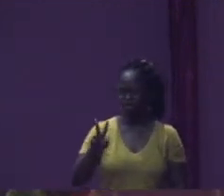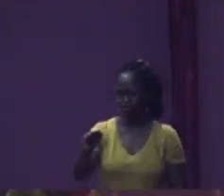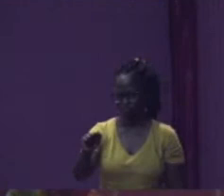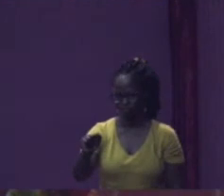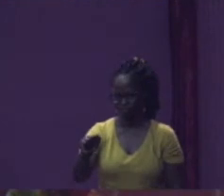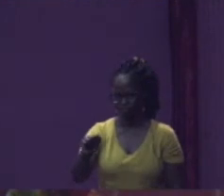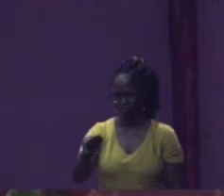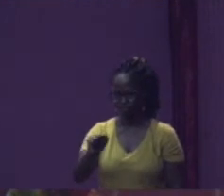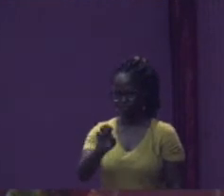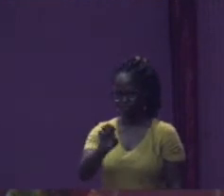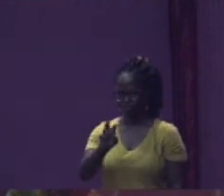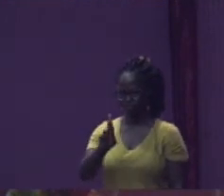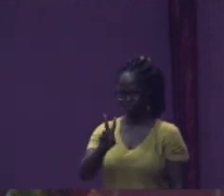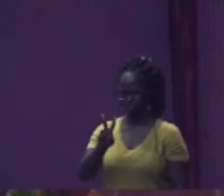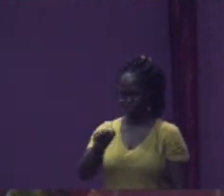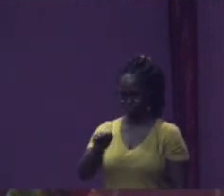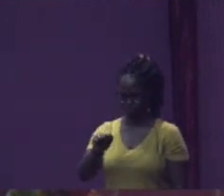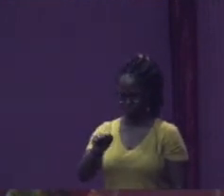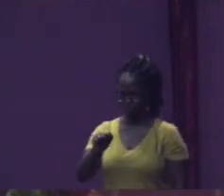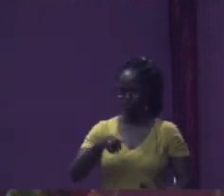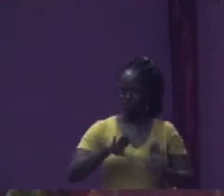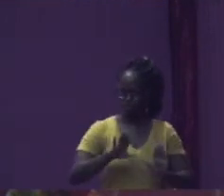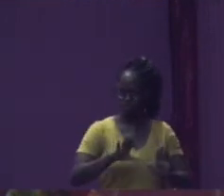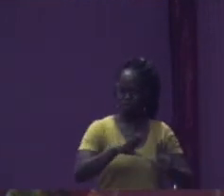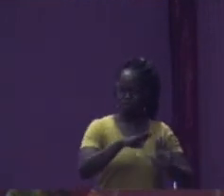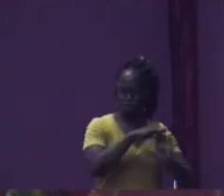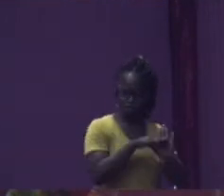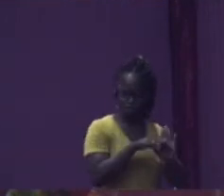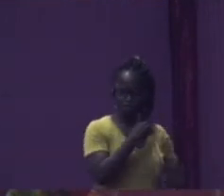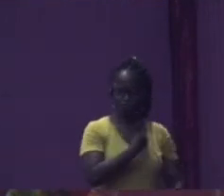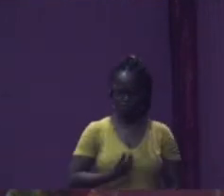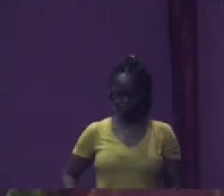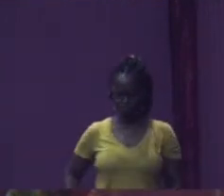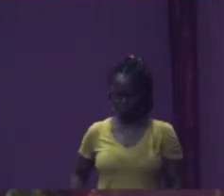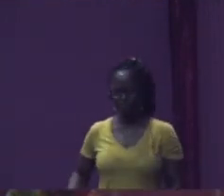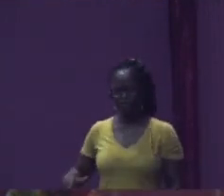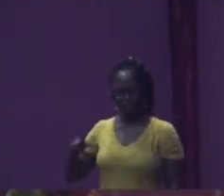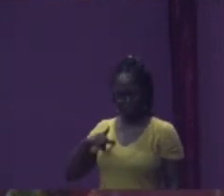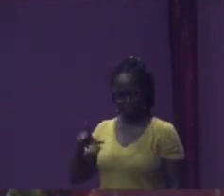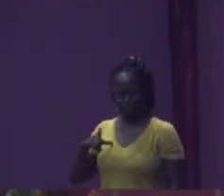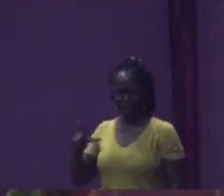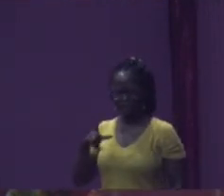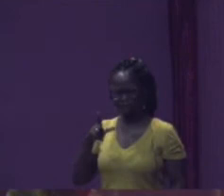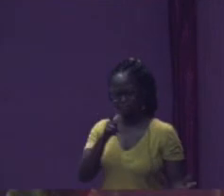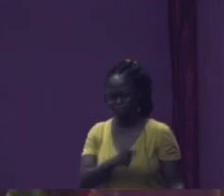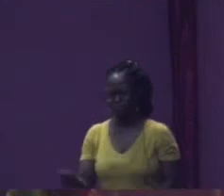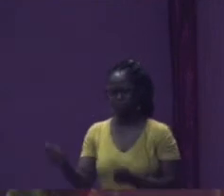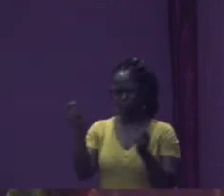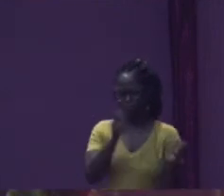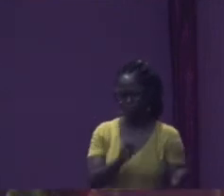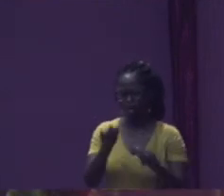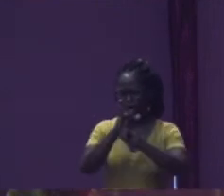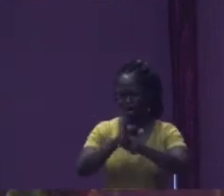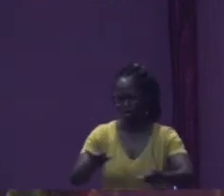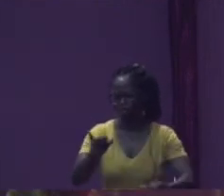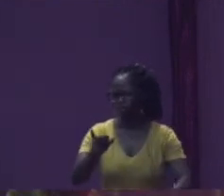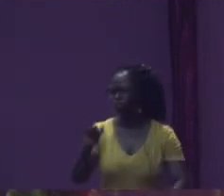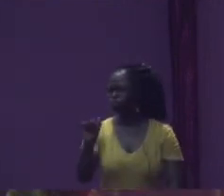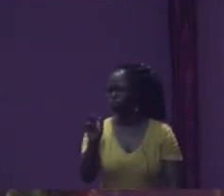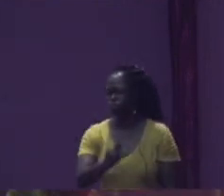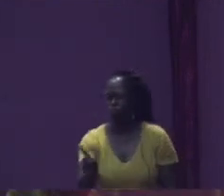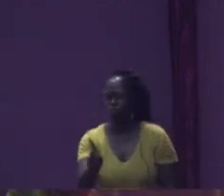The government programs are constantly telling them do not use herbs. And they